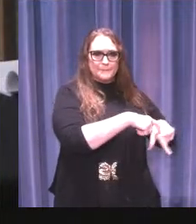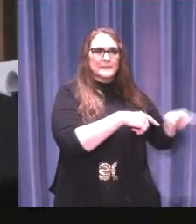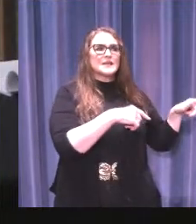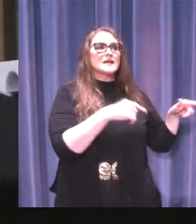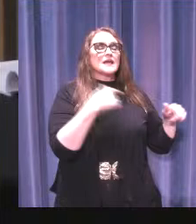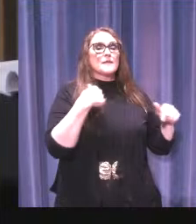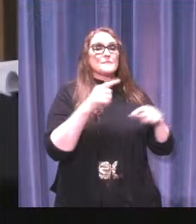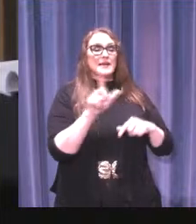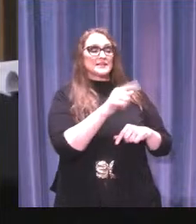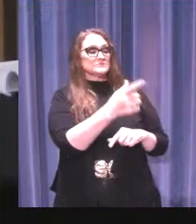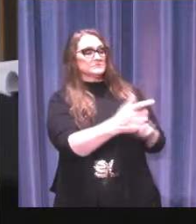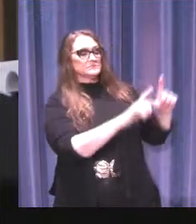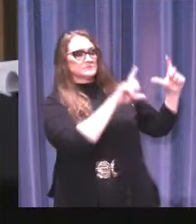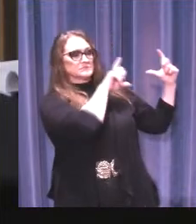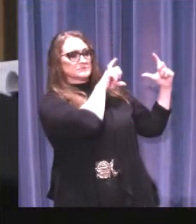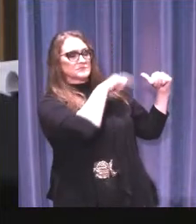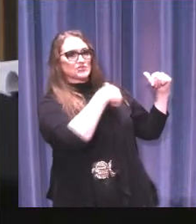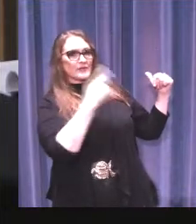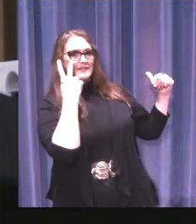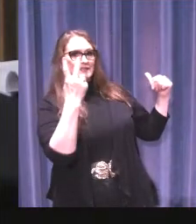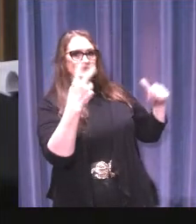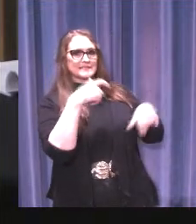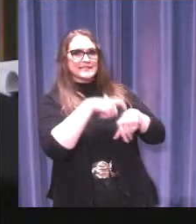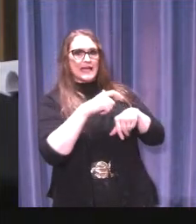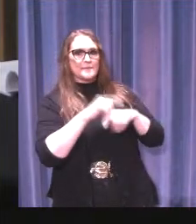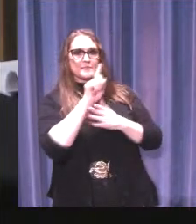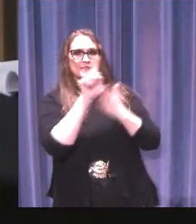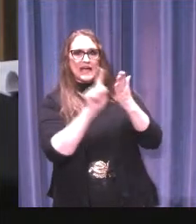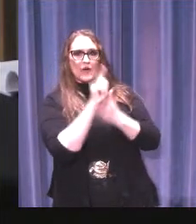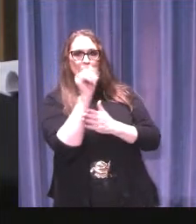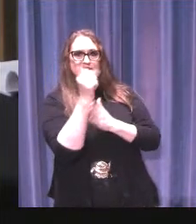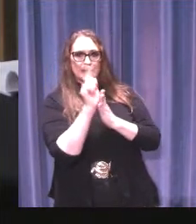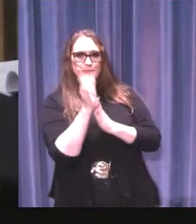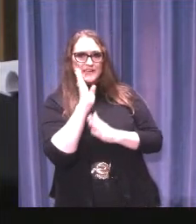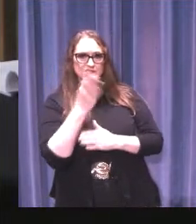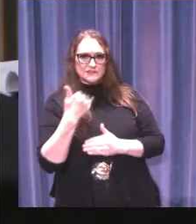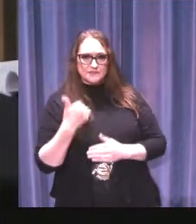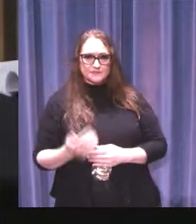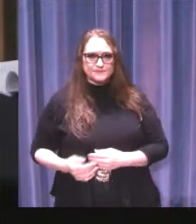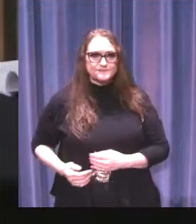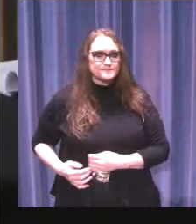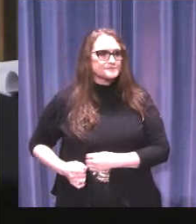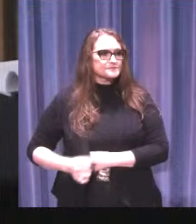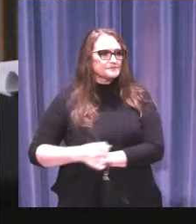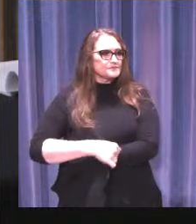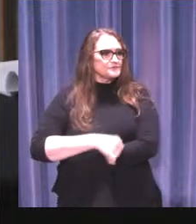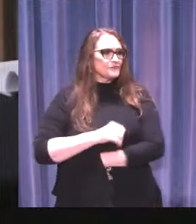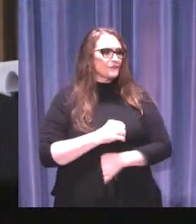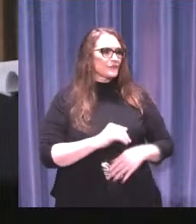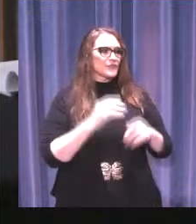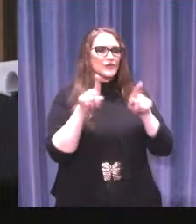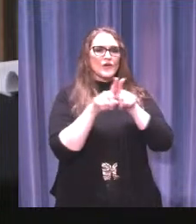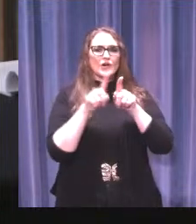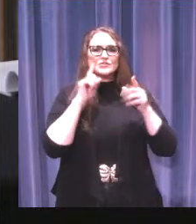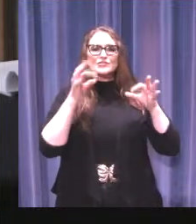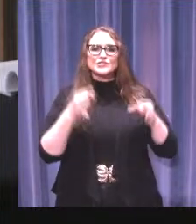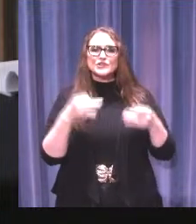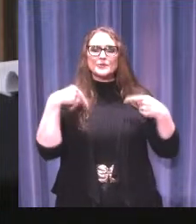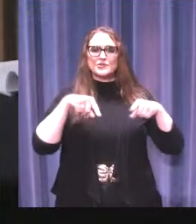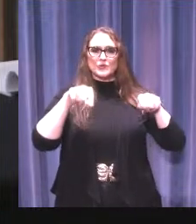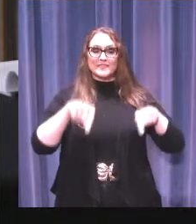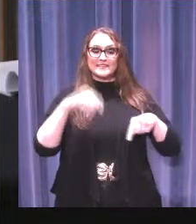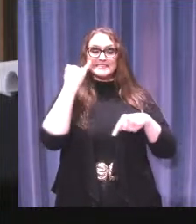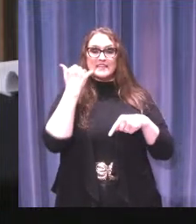time, and we will have 1 hour and 10 minutes. We have also determined that during this, if